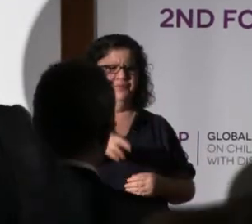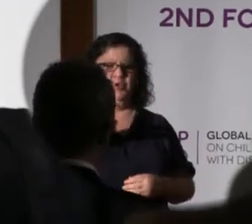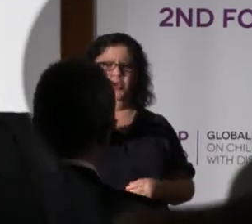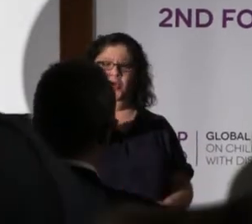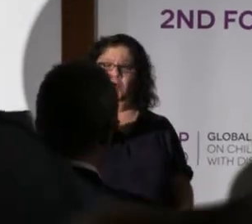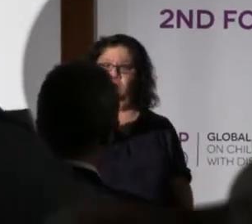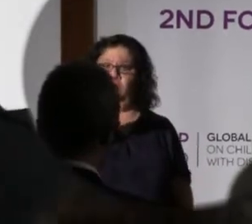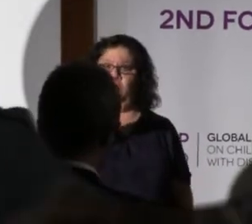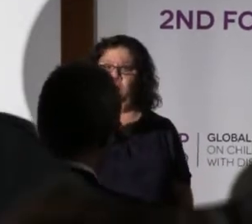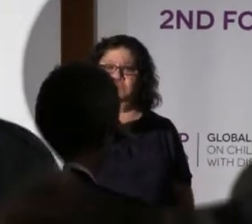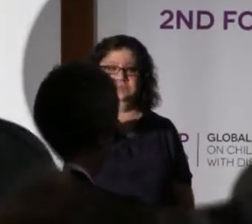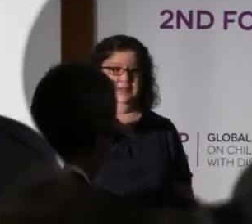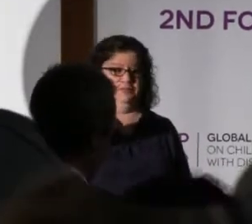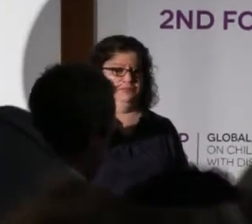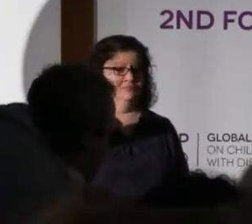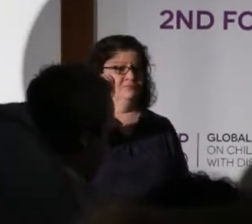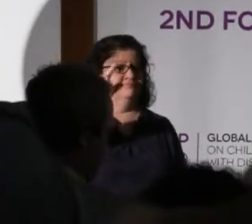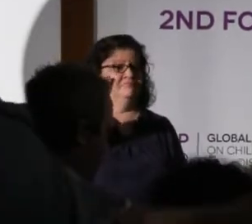Every person